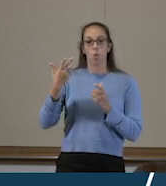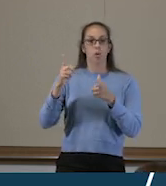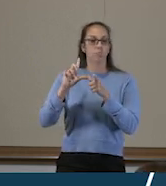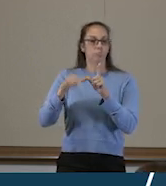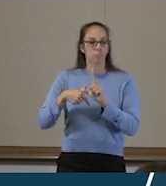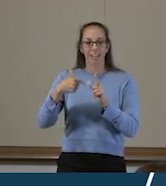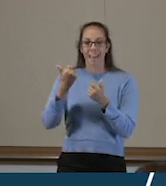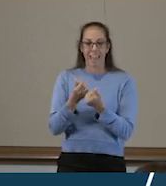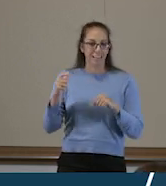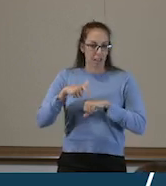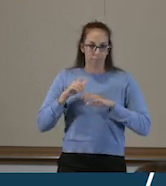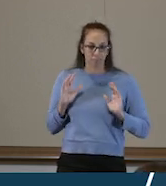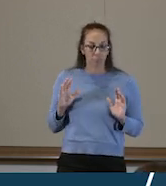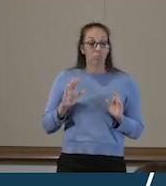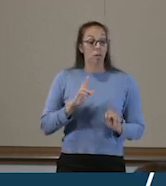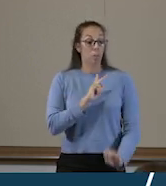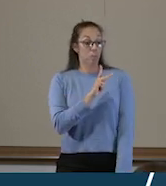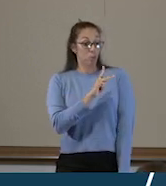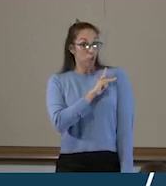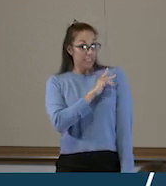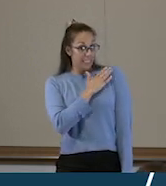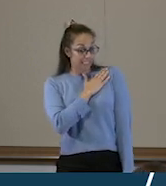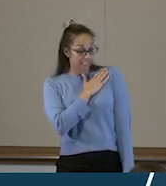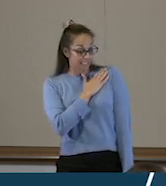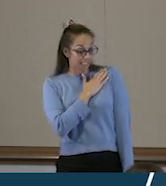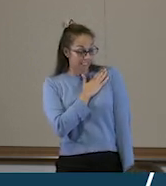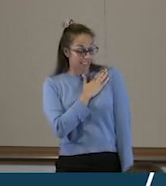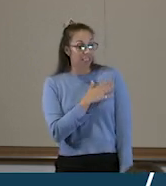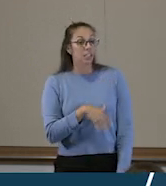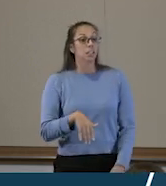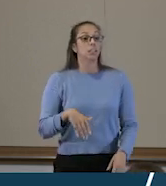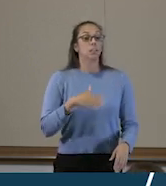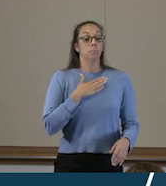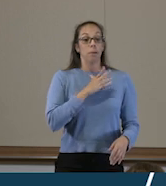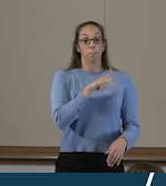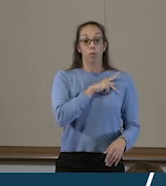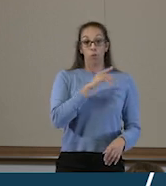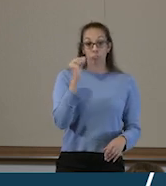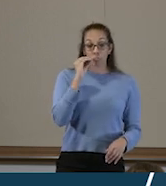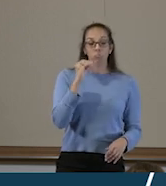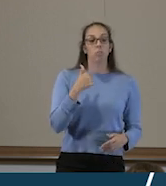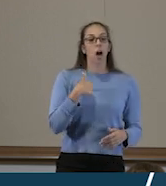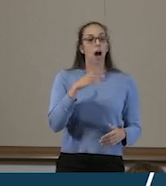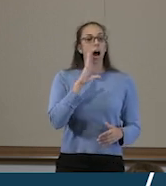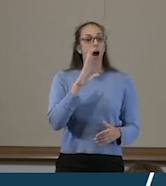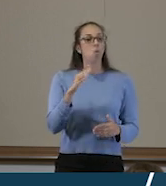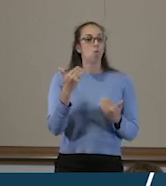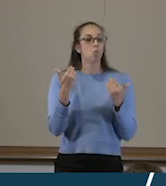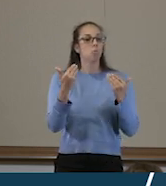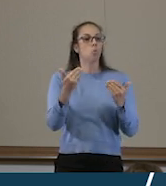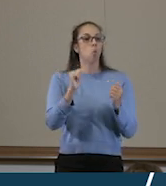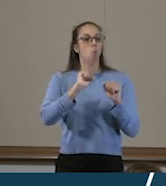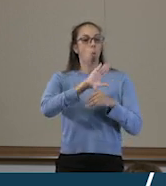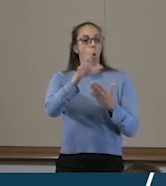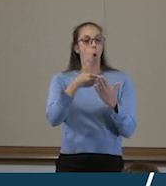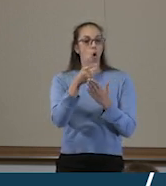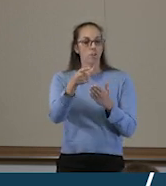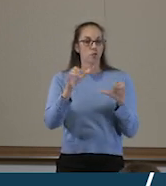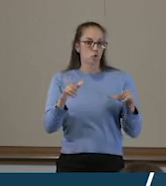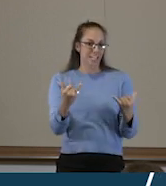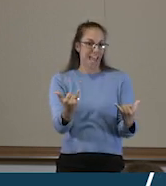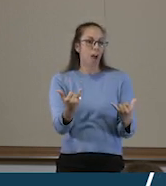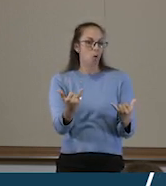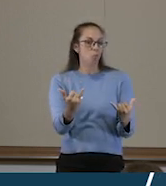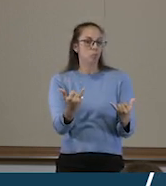you were to ask me that question like in a client call or something, I would say, I would have all of you do it now,